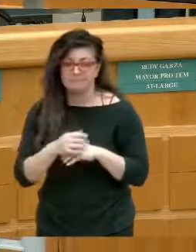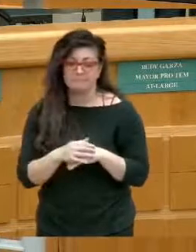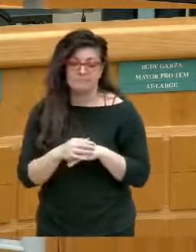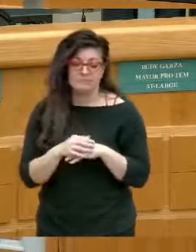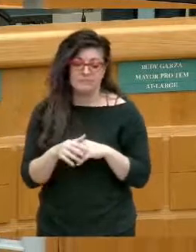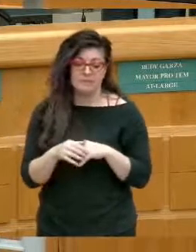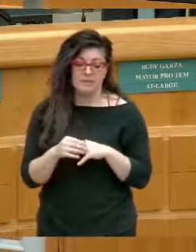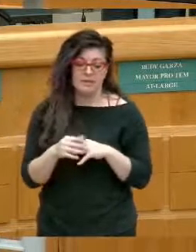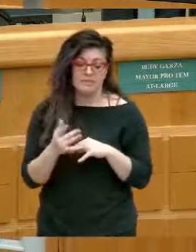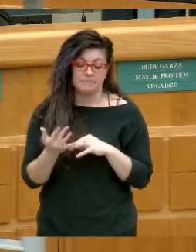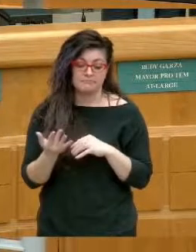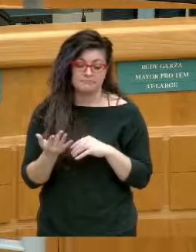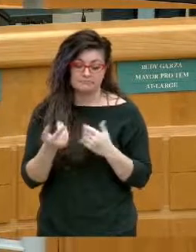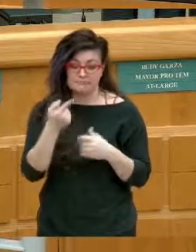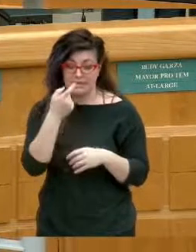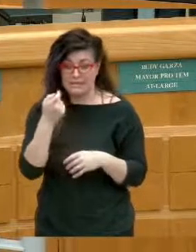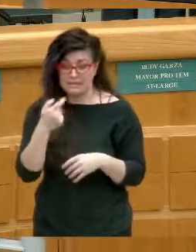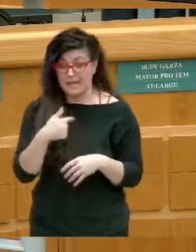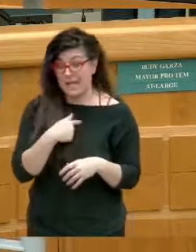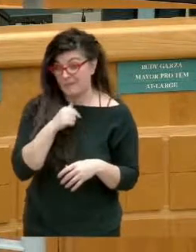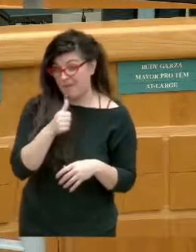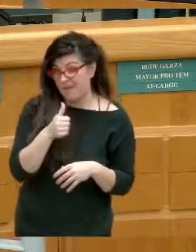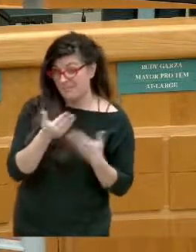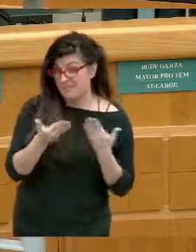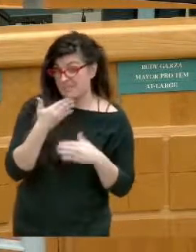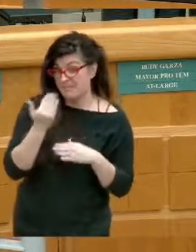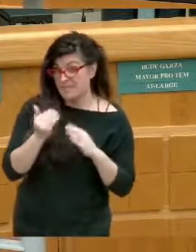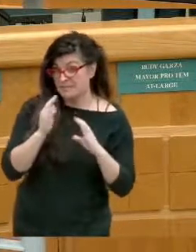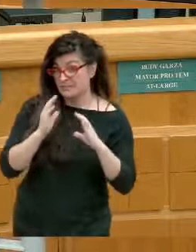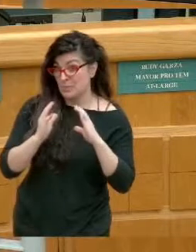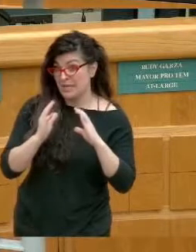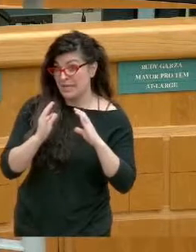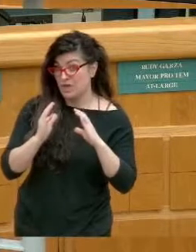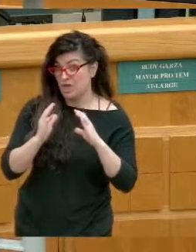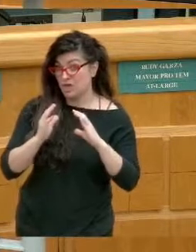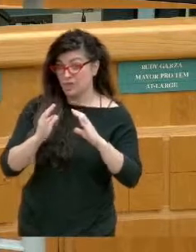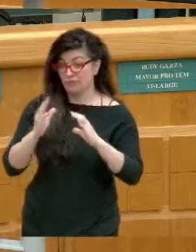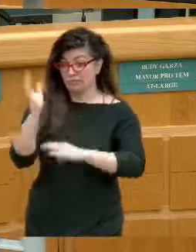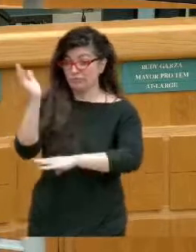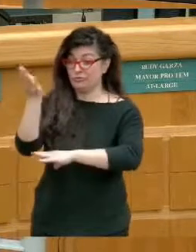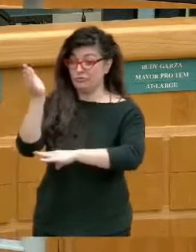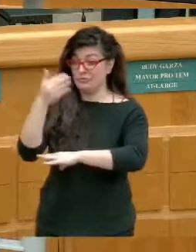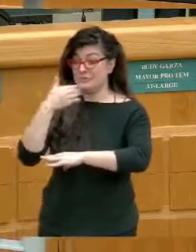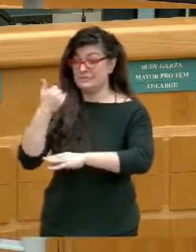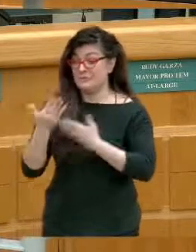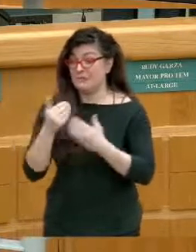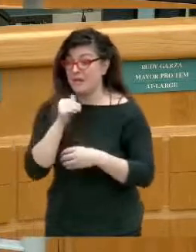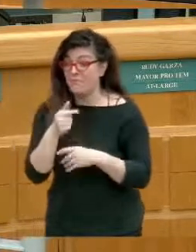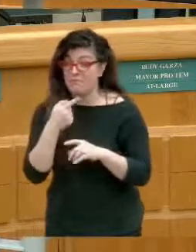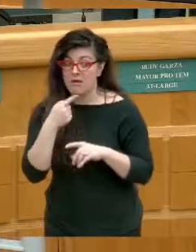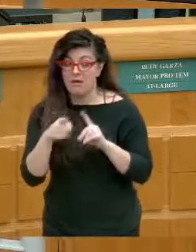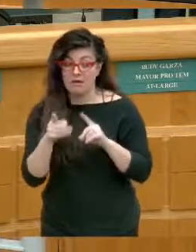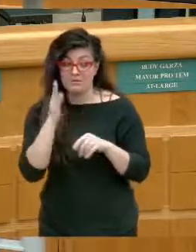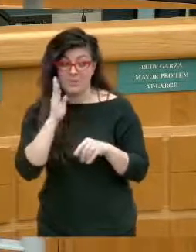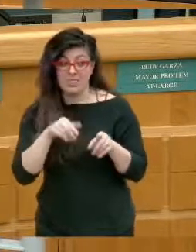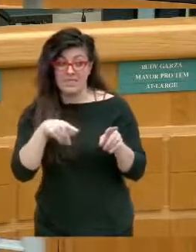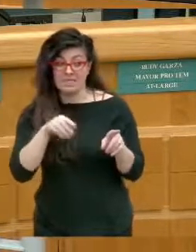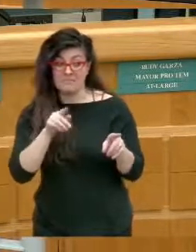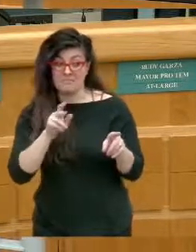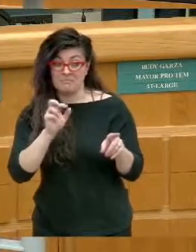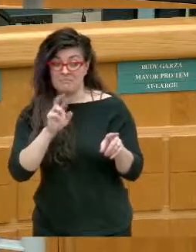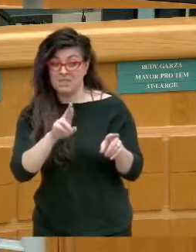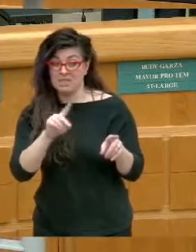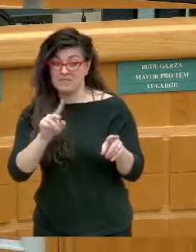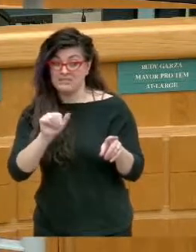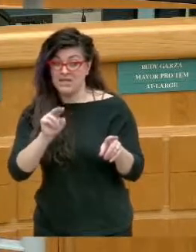say. Because maybe I'm not the best communicator normally, but after Manager Zanoni is done with my presentation and giving